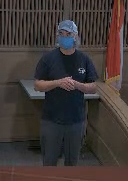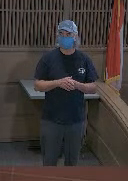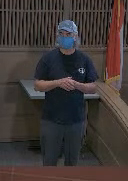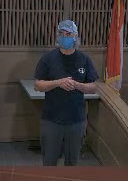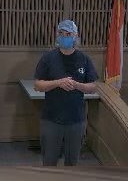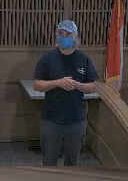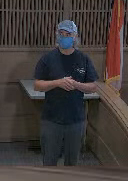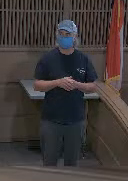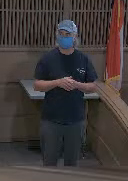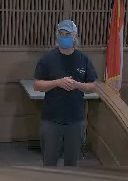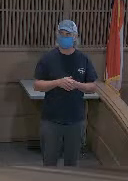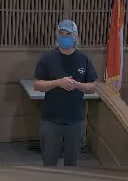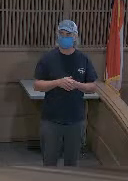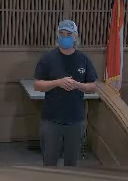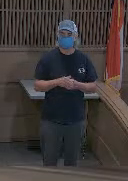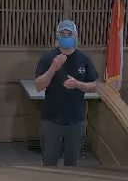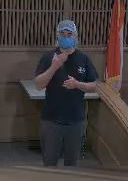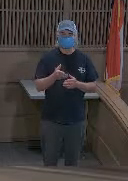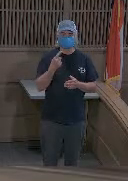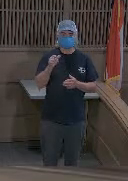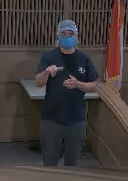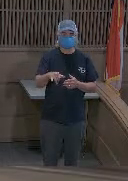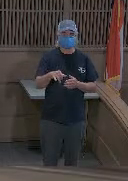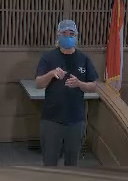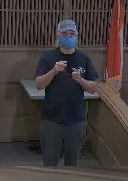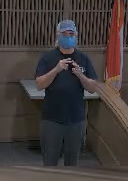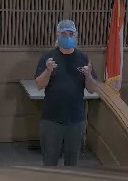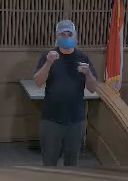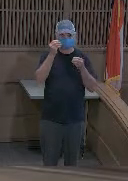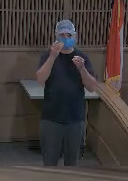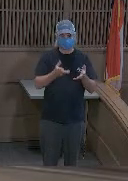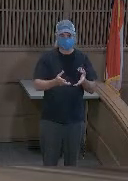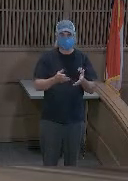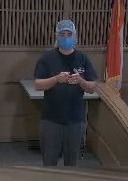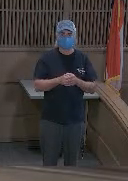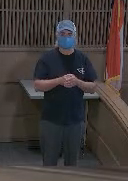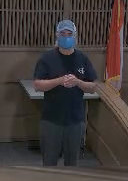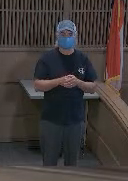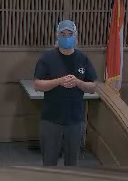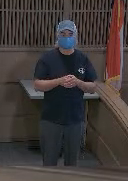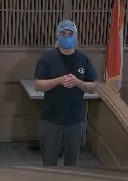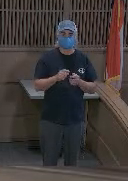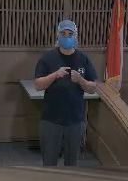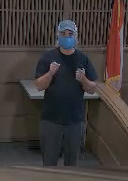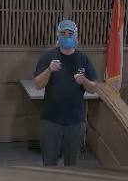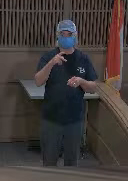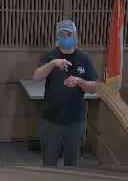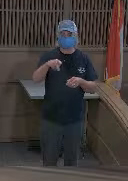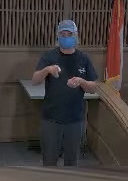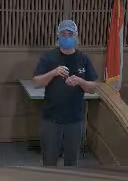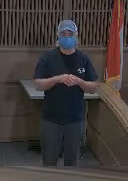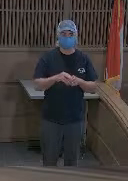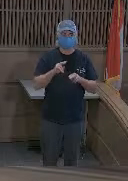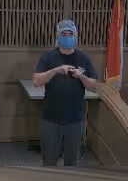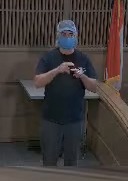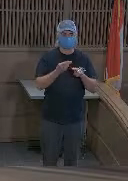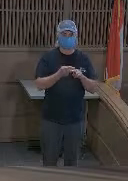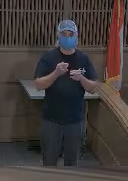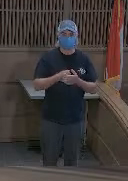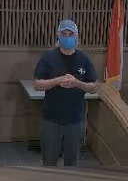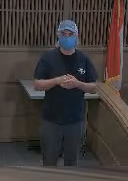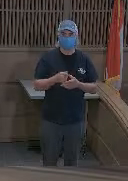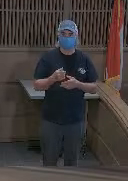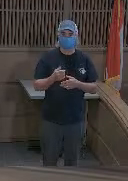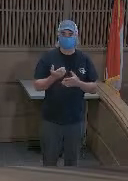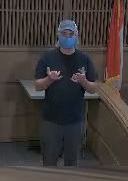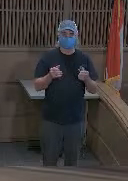Thank you, Dr. Black, for that very informative update from Phoebe Putnam Memorial Hospital. I would like to